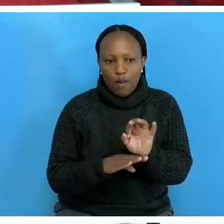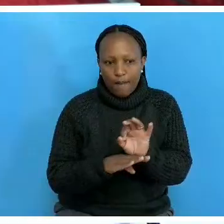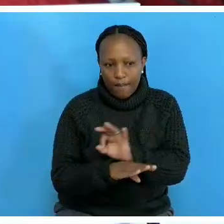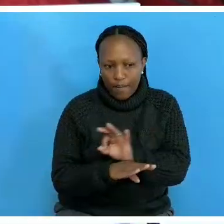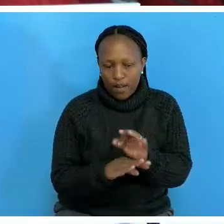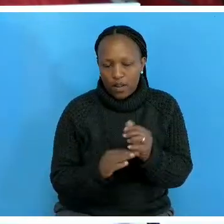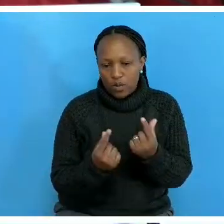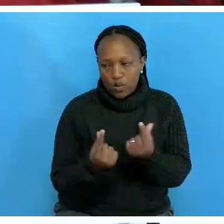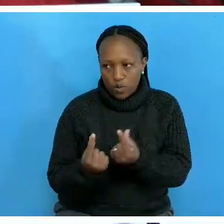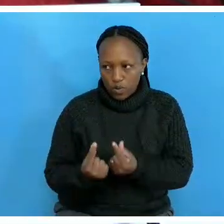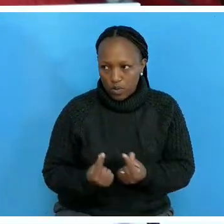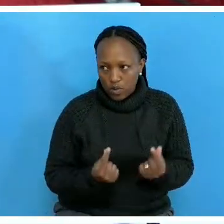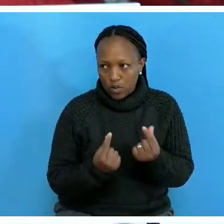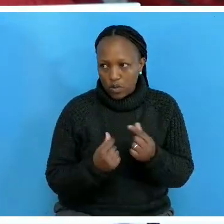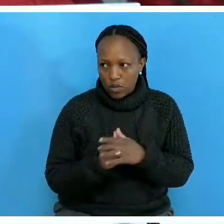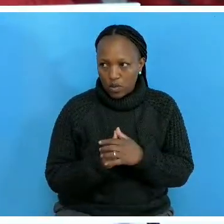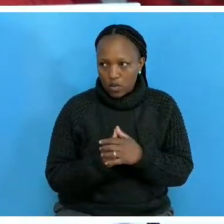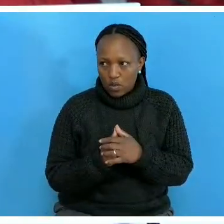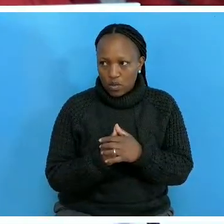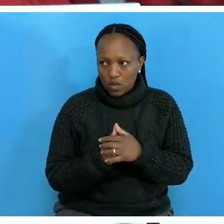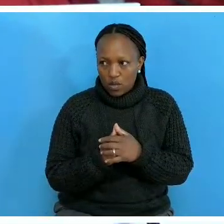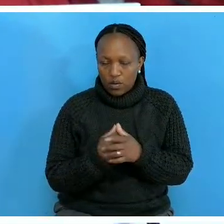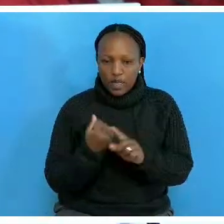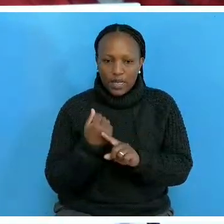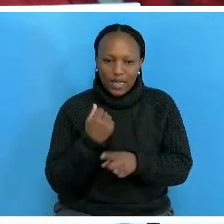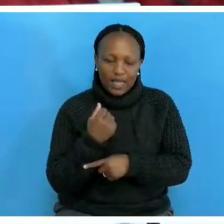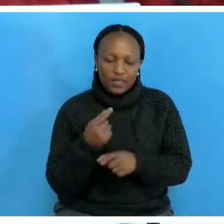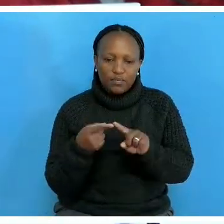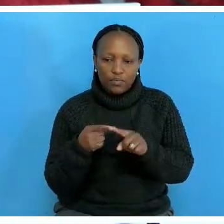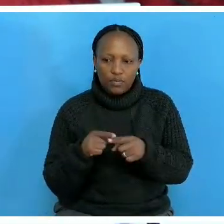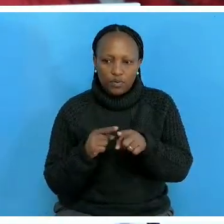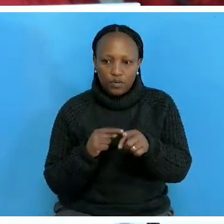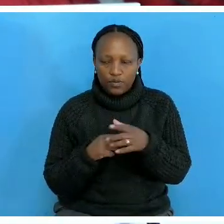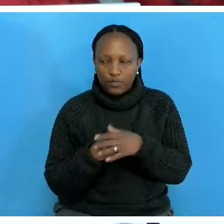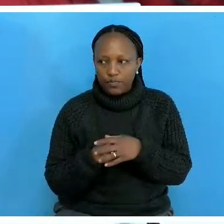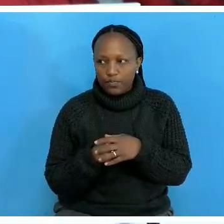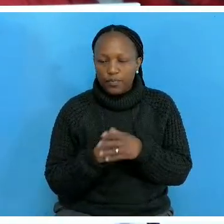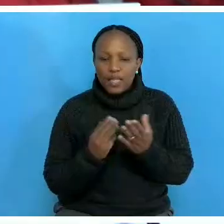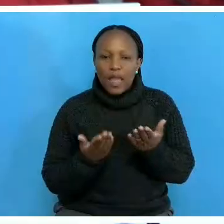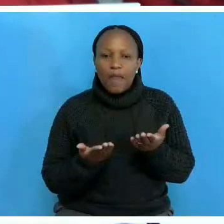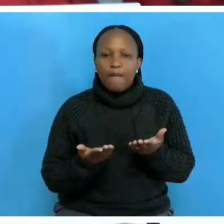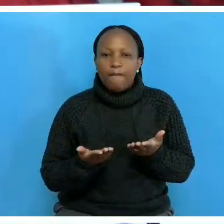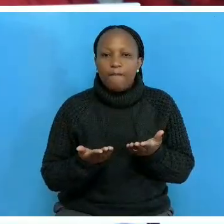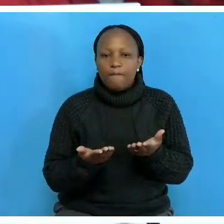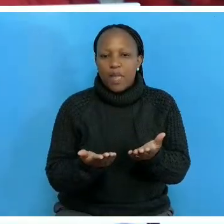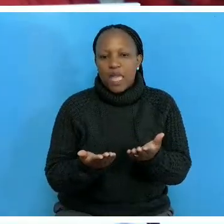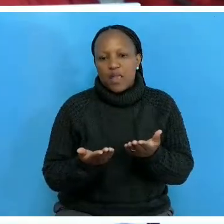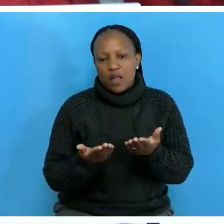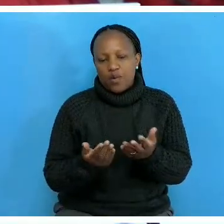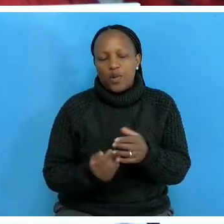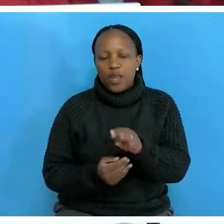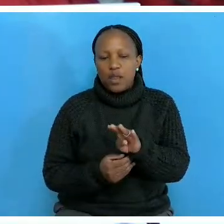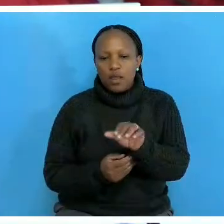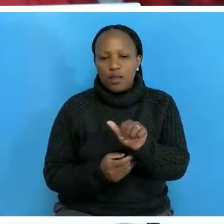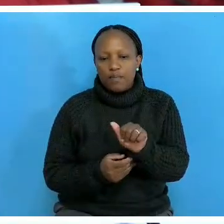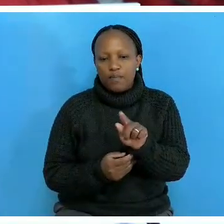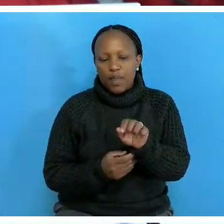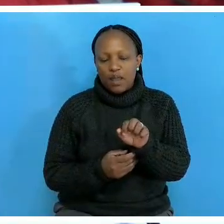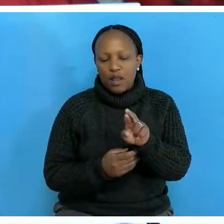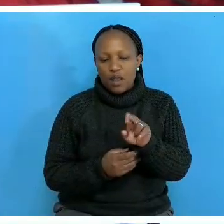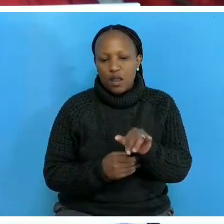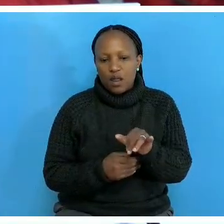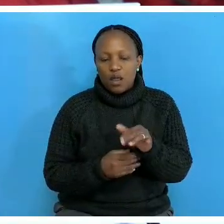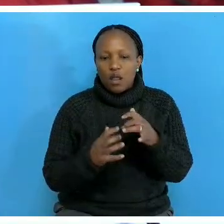doing. Just one last point. The bakery was established here in Eldorado